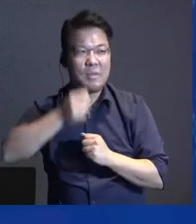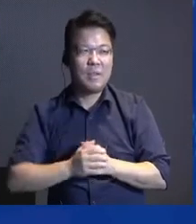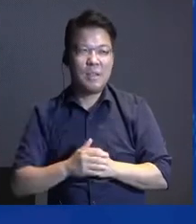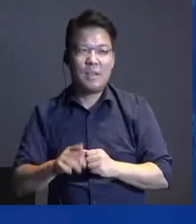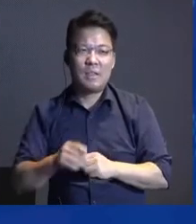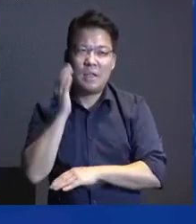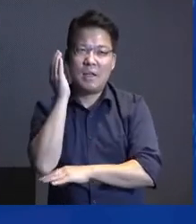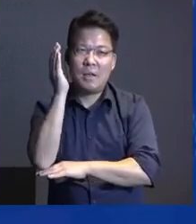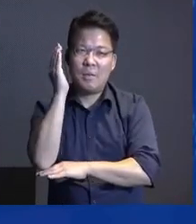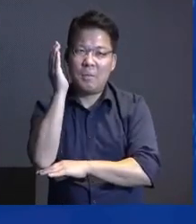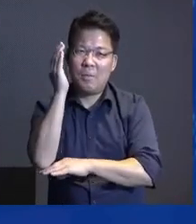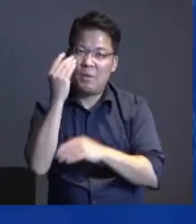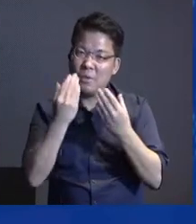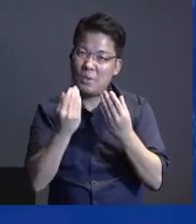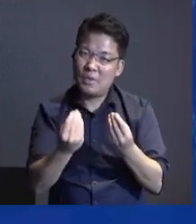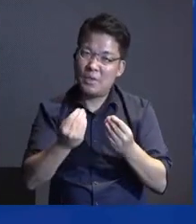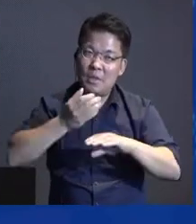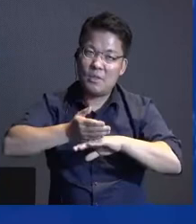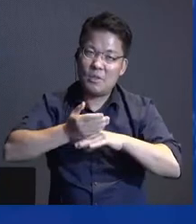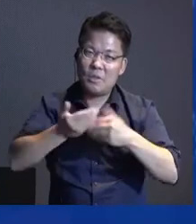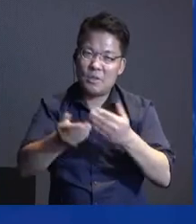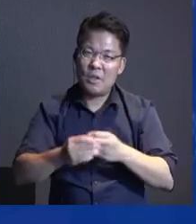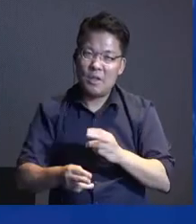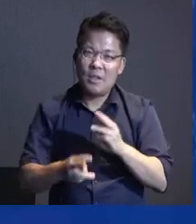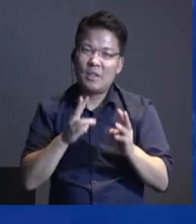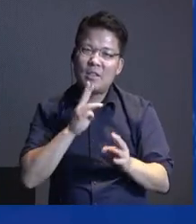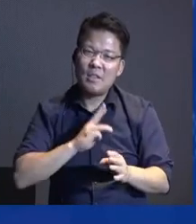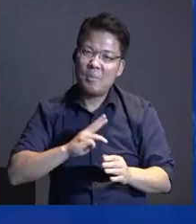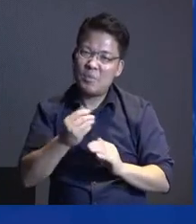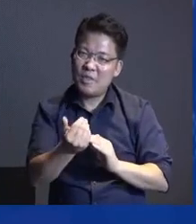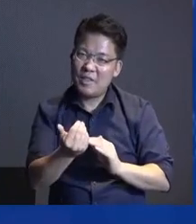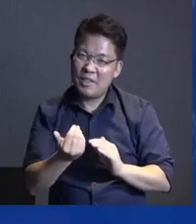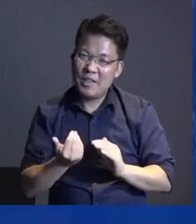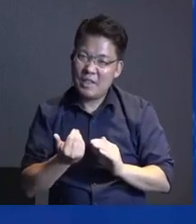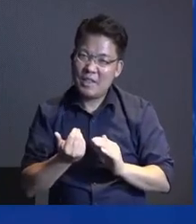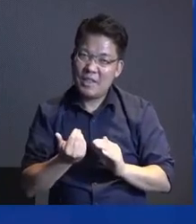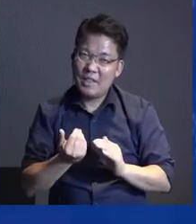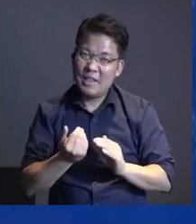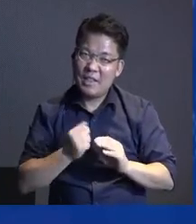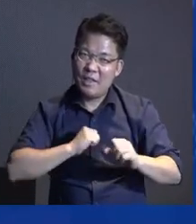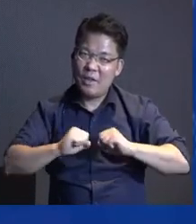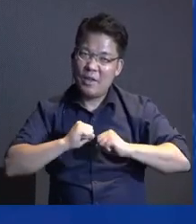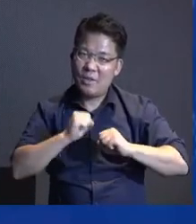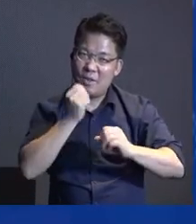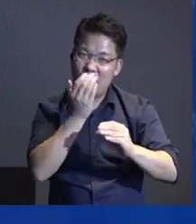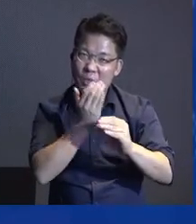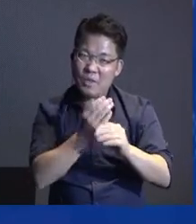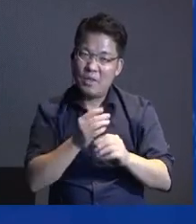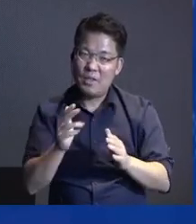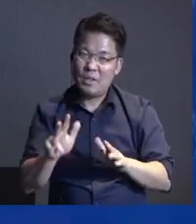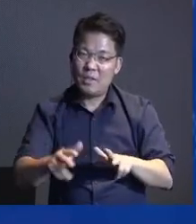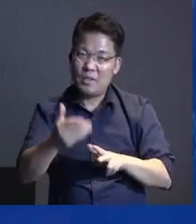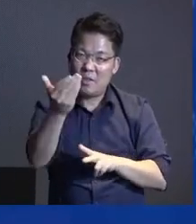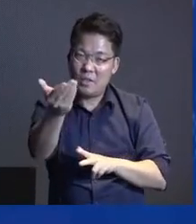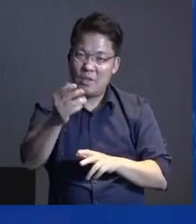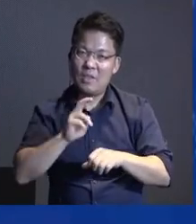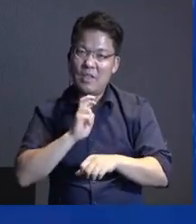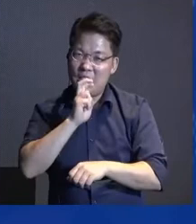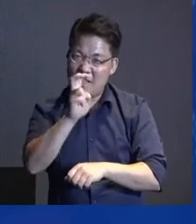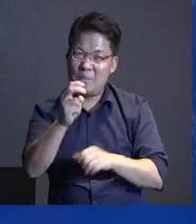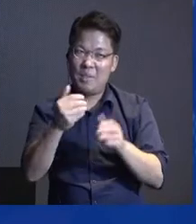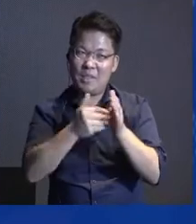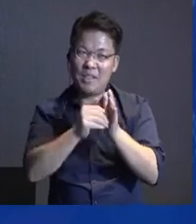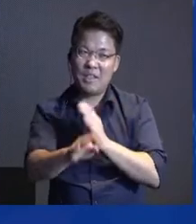about 3 minutes, because we've spent about 20 minutes now. I know you have many slides left,